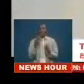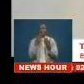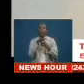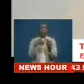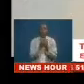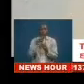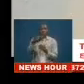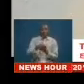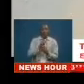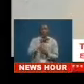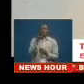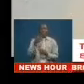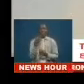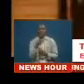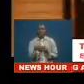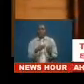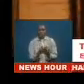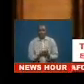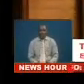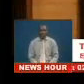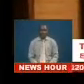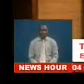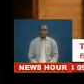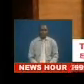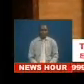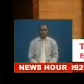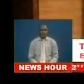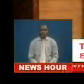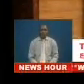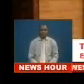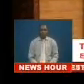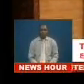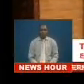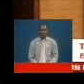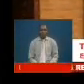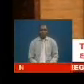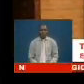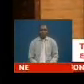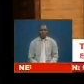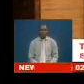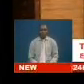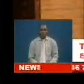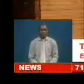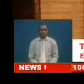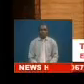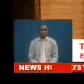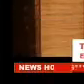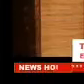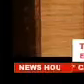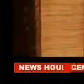thank you to everybody who came. Yeah.